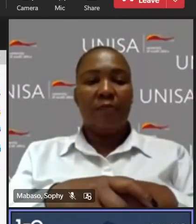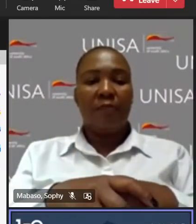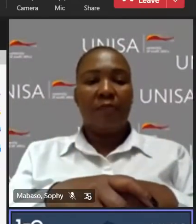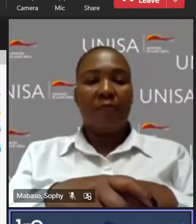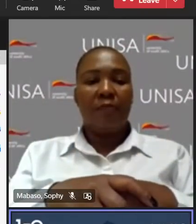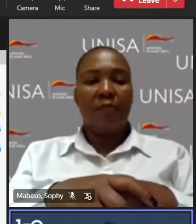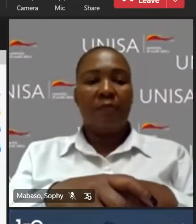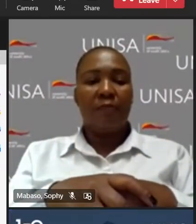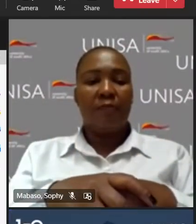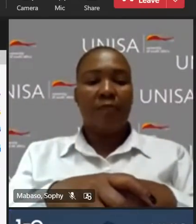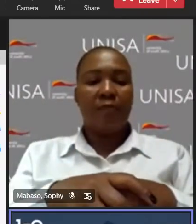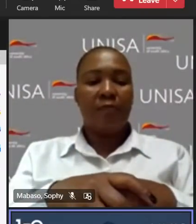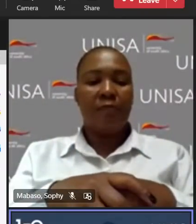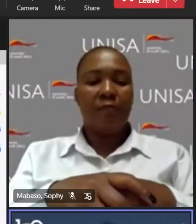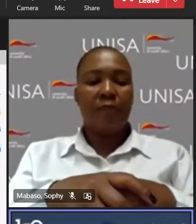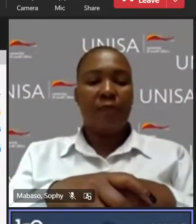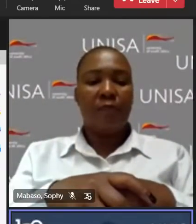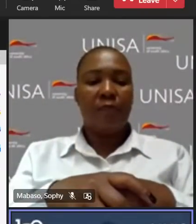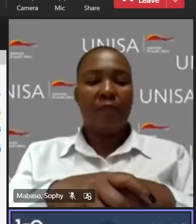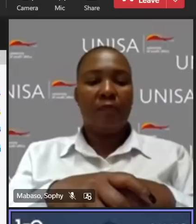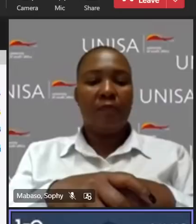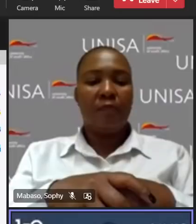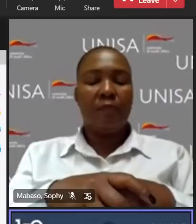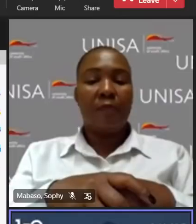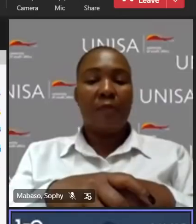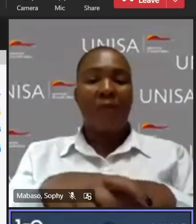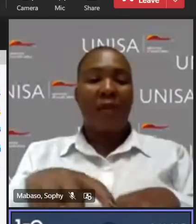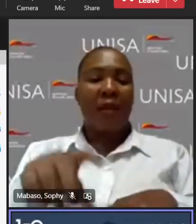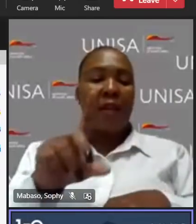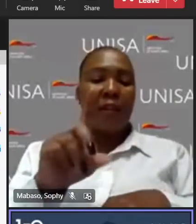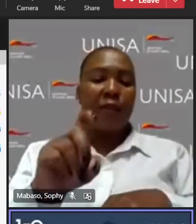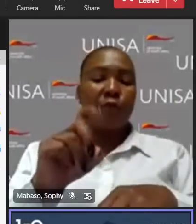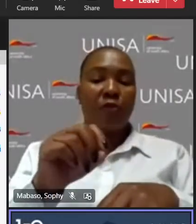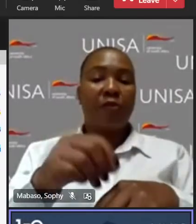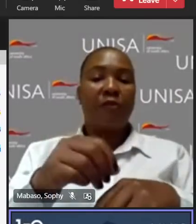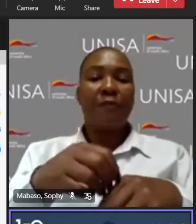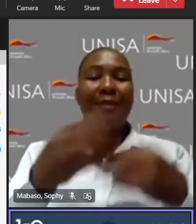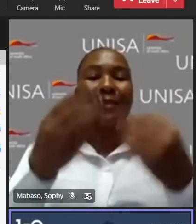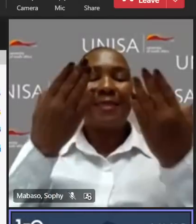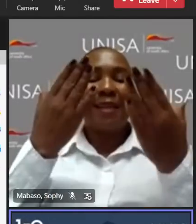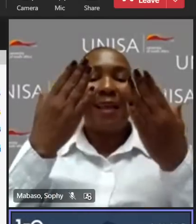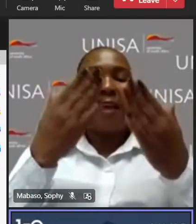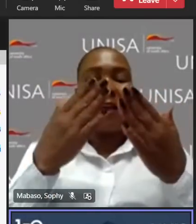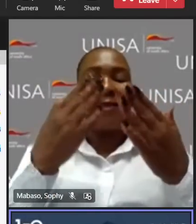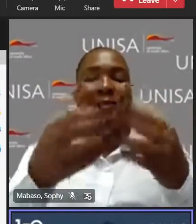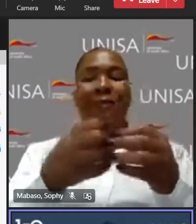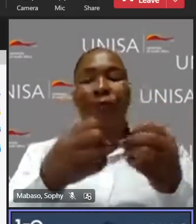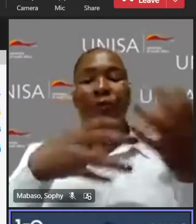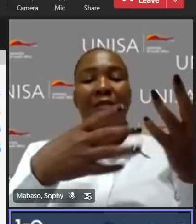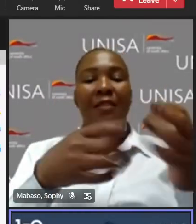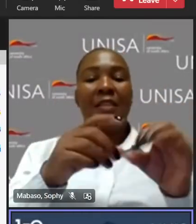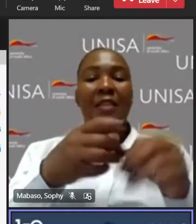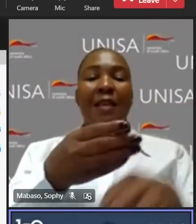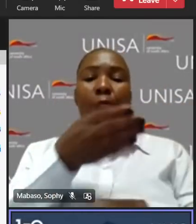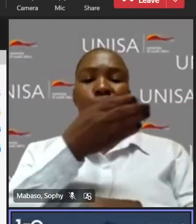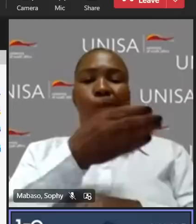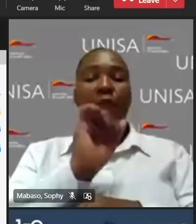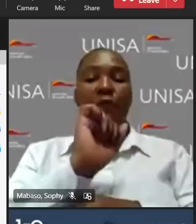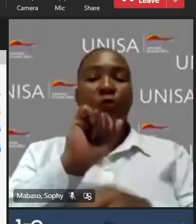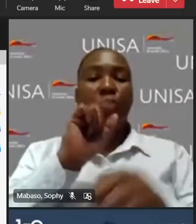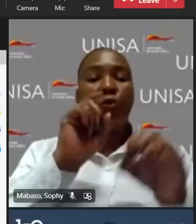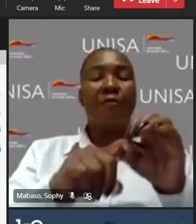And yeah, click on list study units valid for your qualification. This is important.